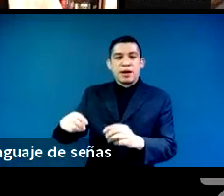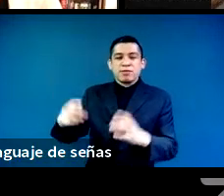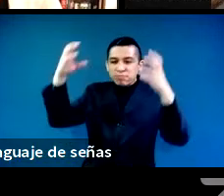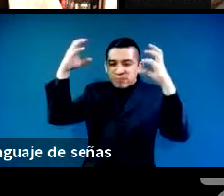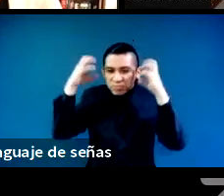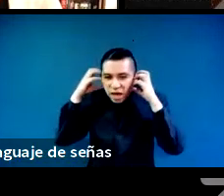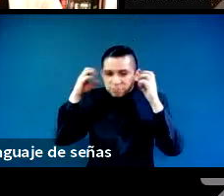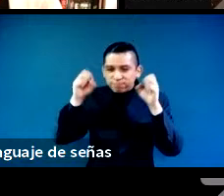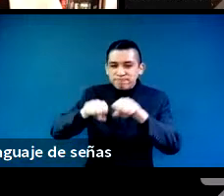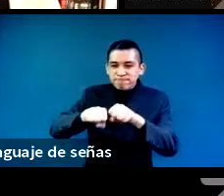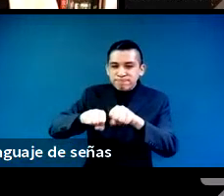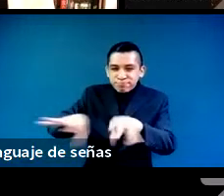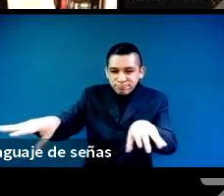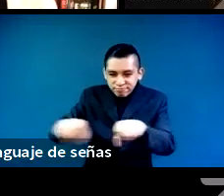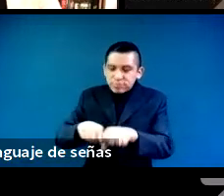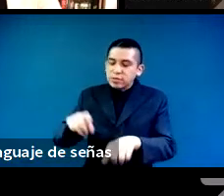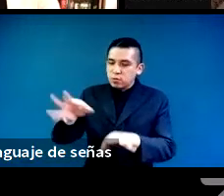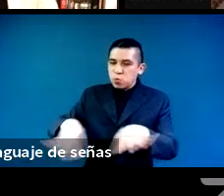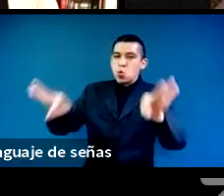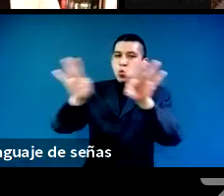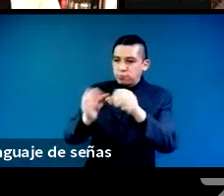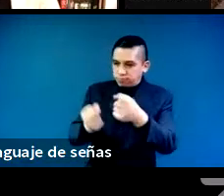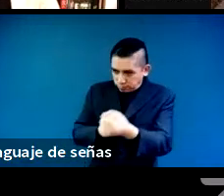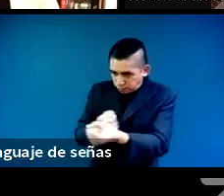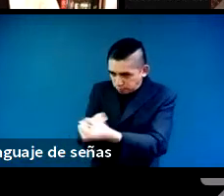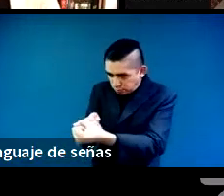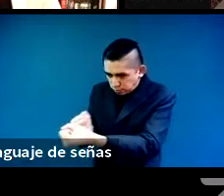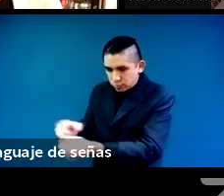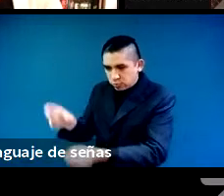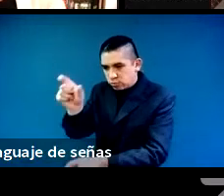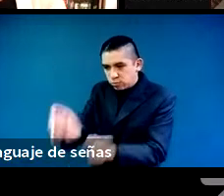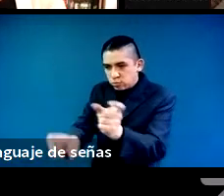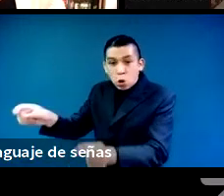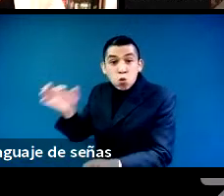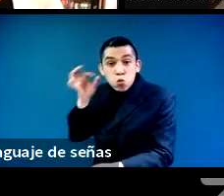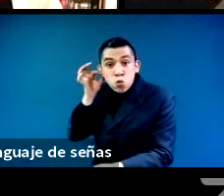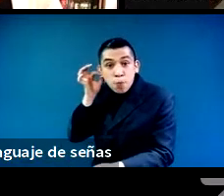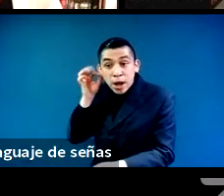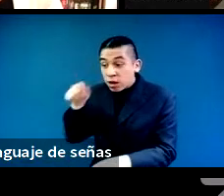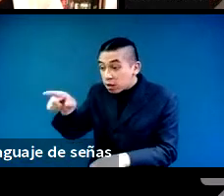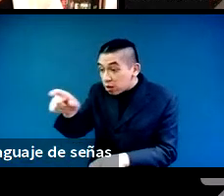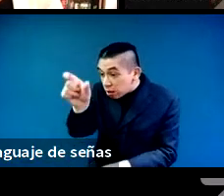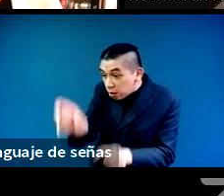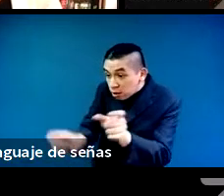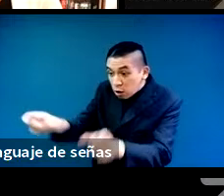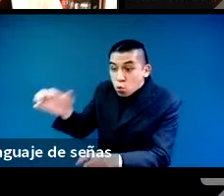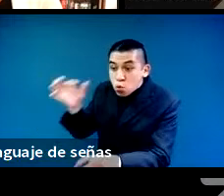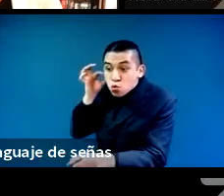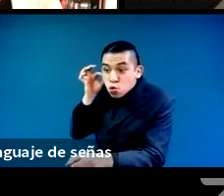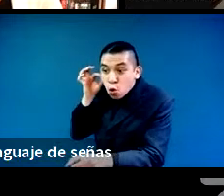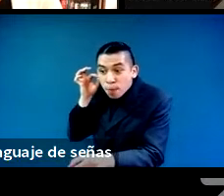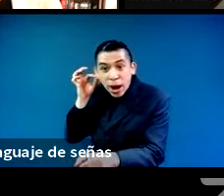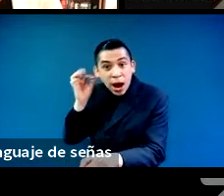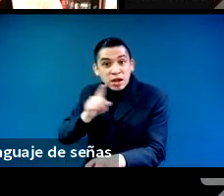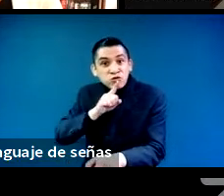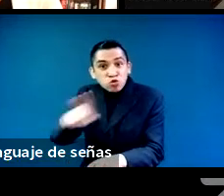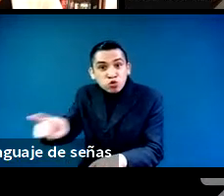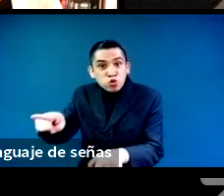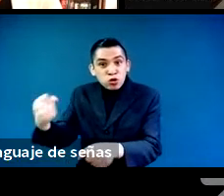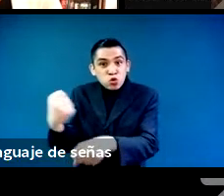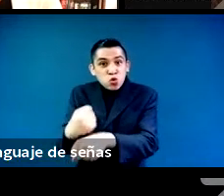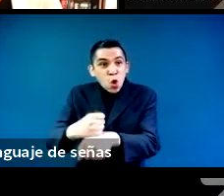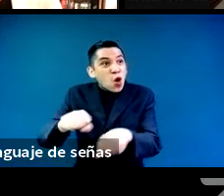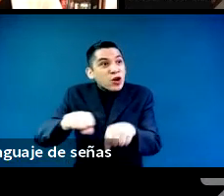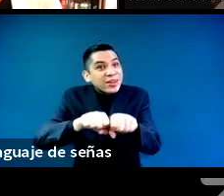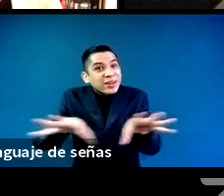an earlier speaker spoke about. So I think that if they have the needed protection from the states, the